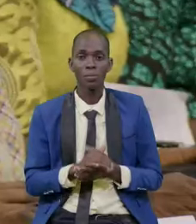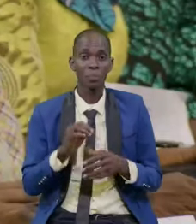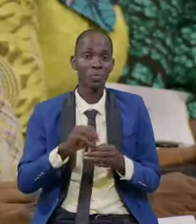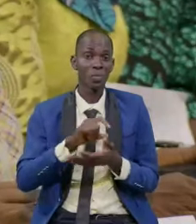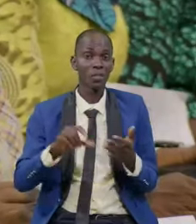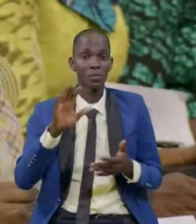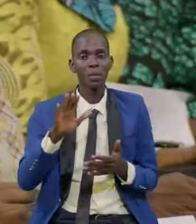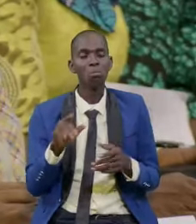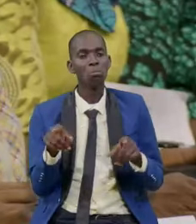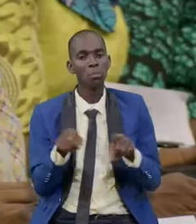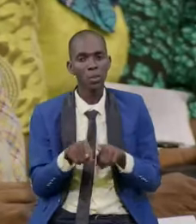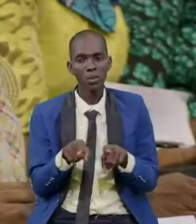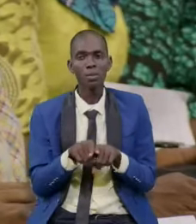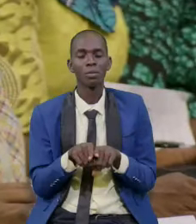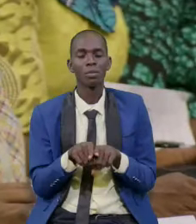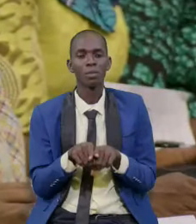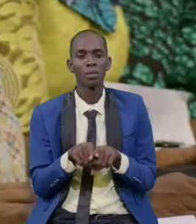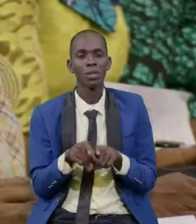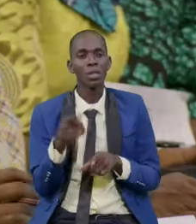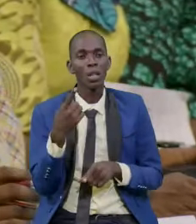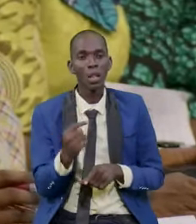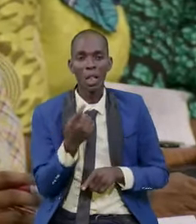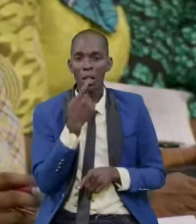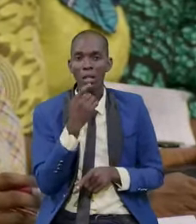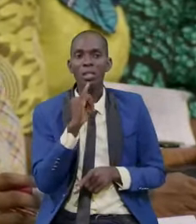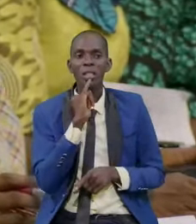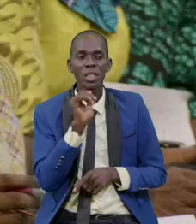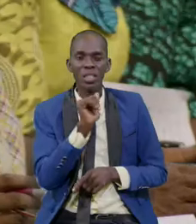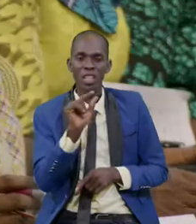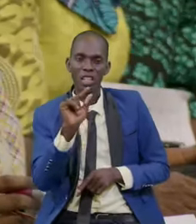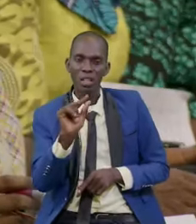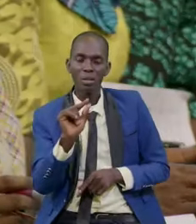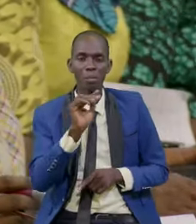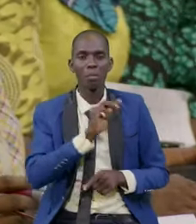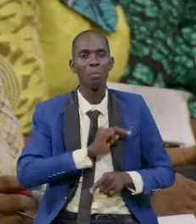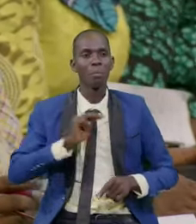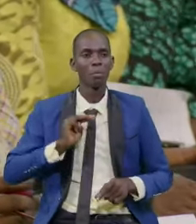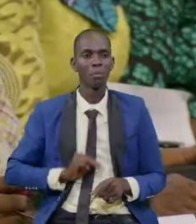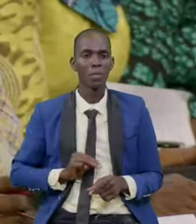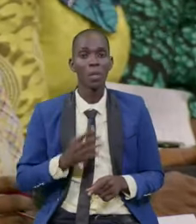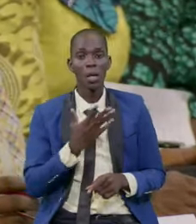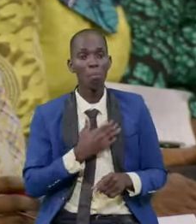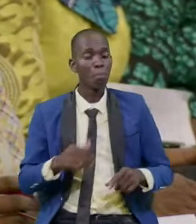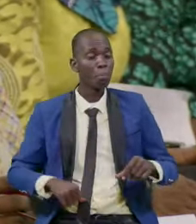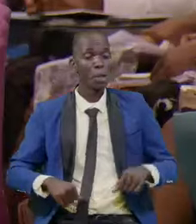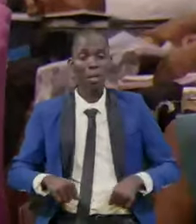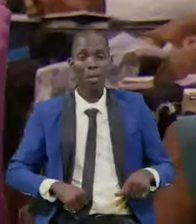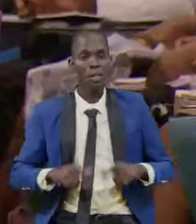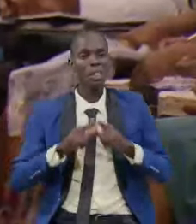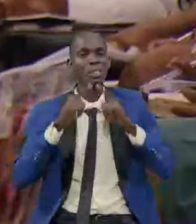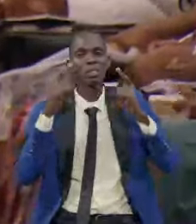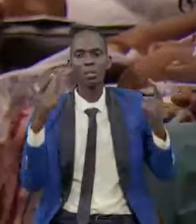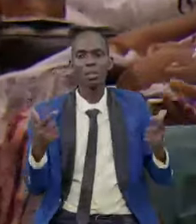5, even so, the tongue is a little member and boasteth